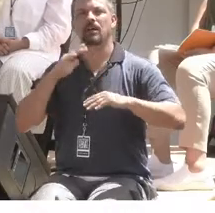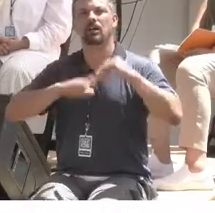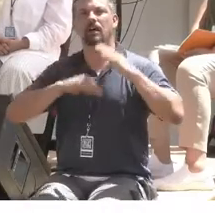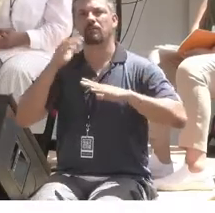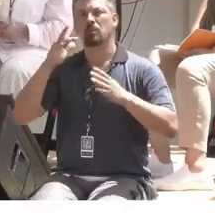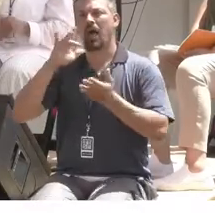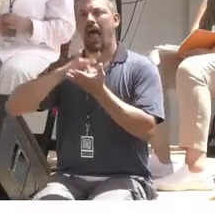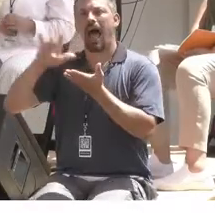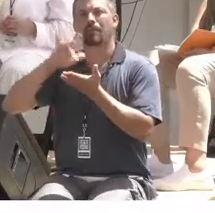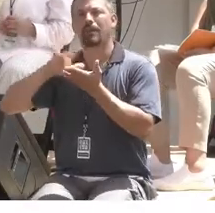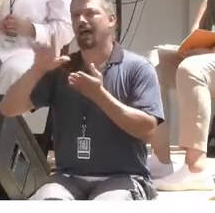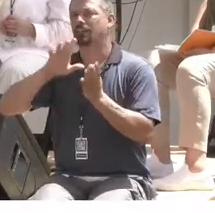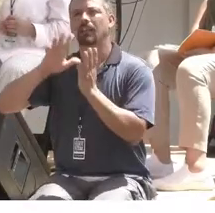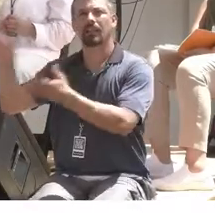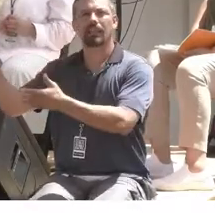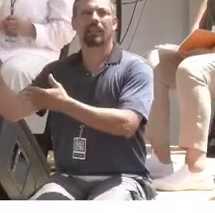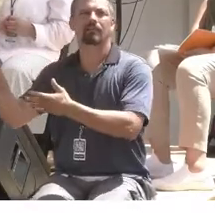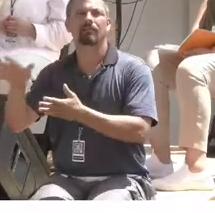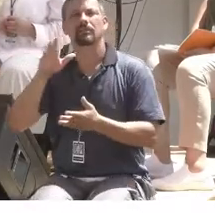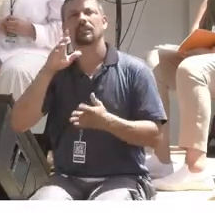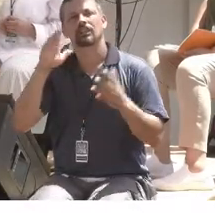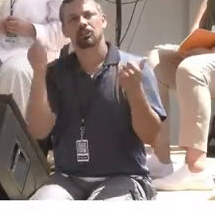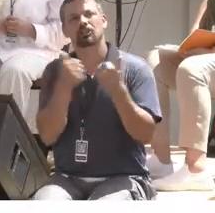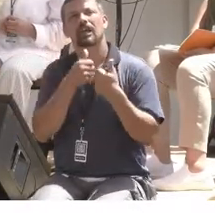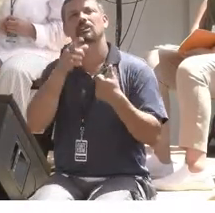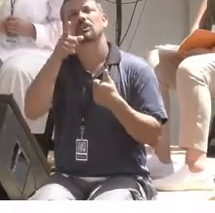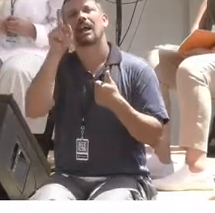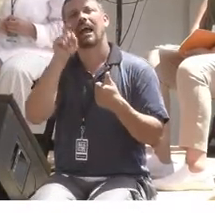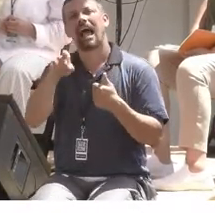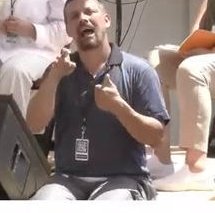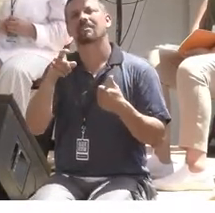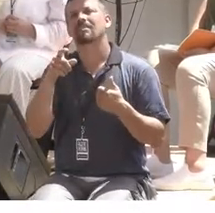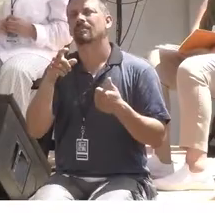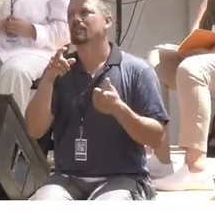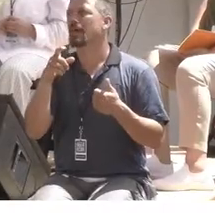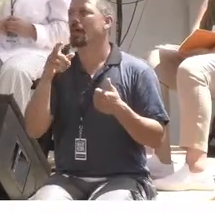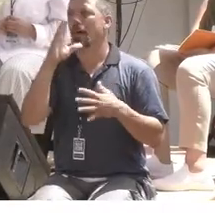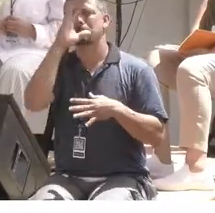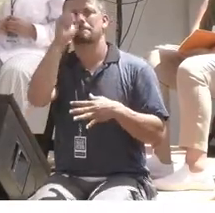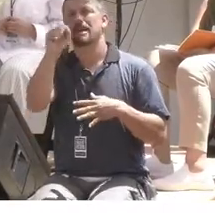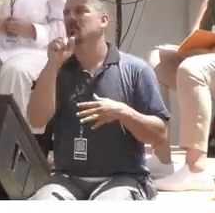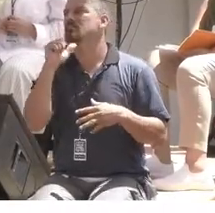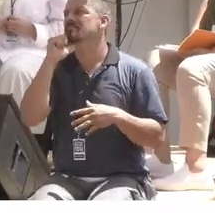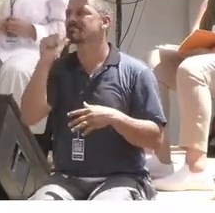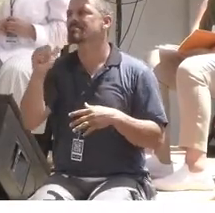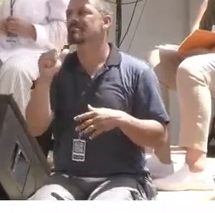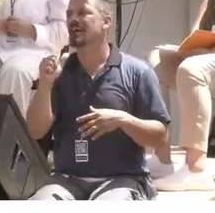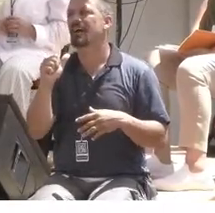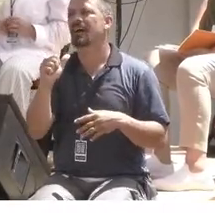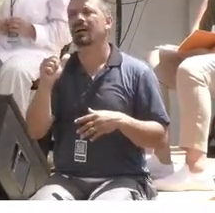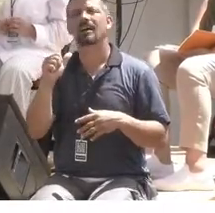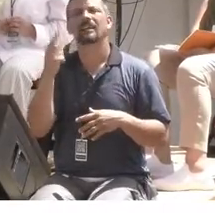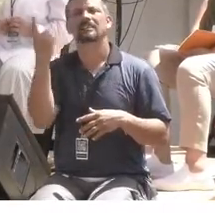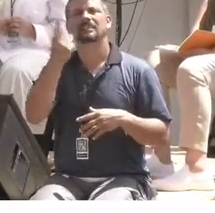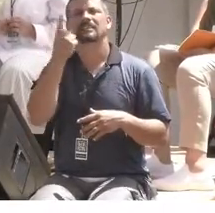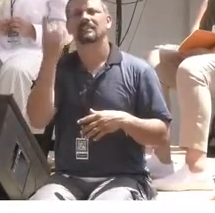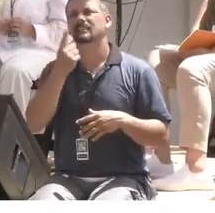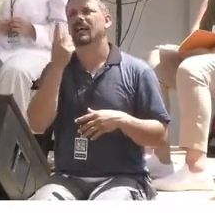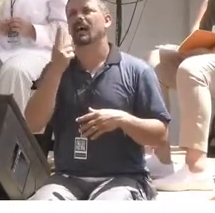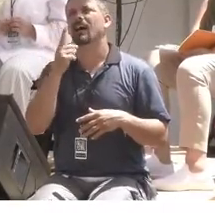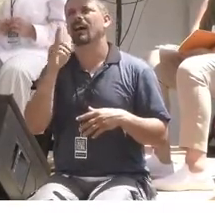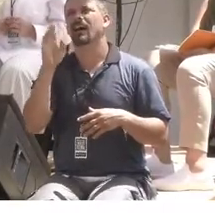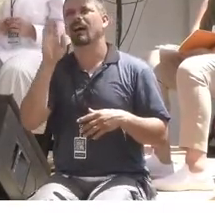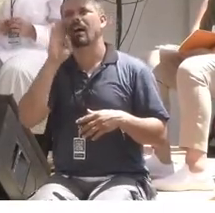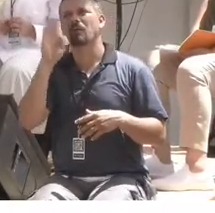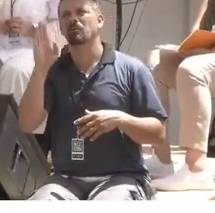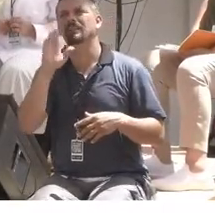iPads. It's a challenge. So you have to make it something where it would appeal to them, not a festival, or not something that they would be